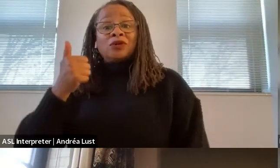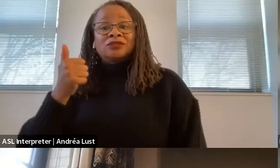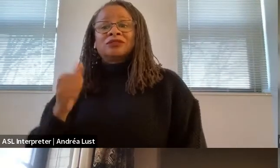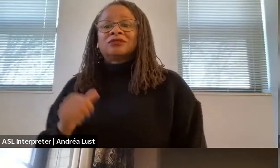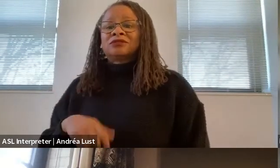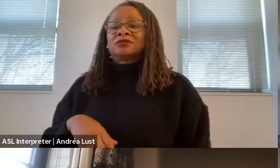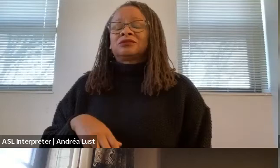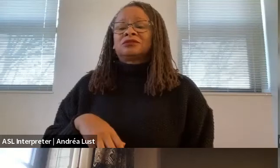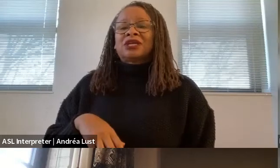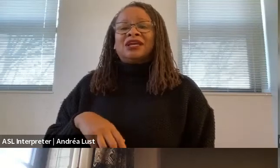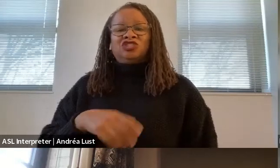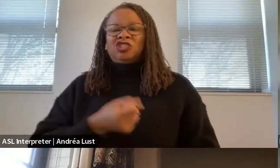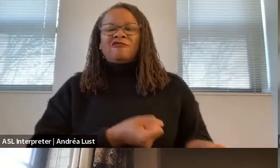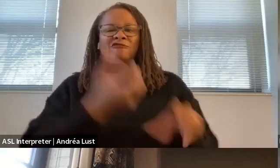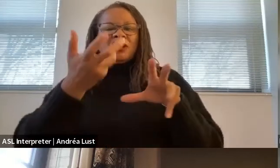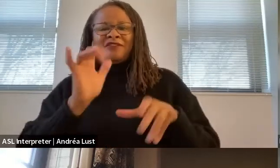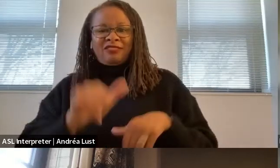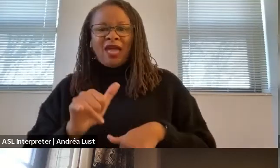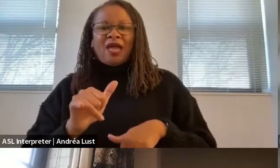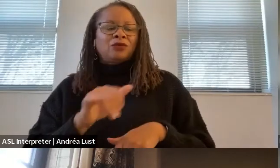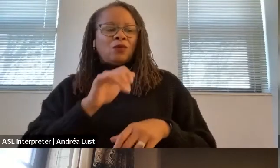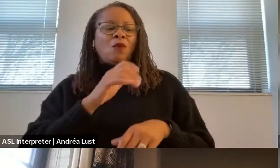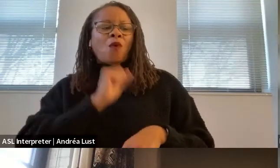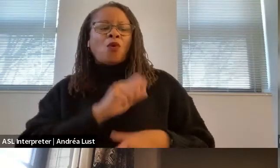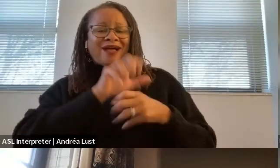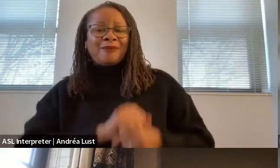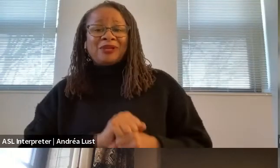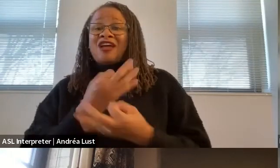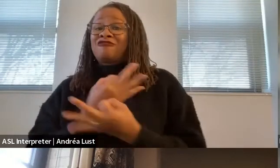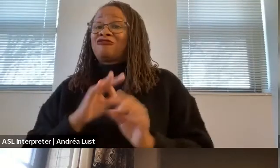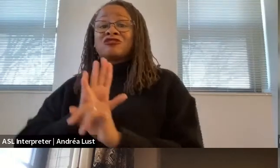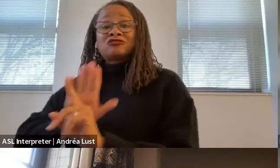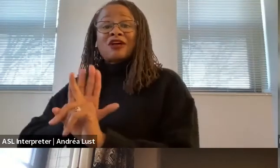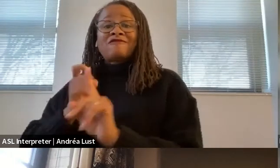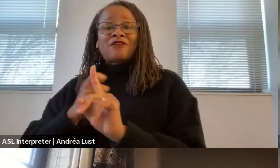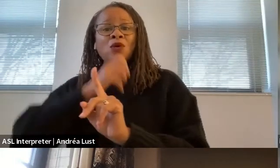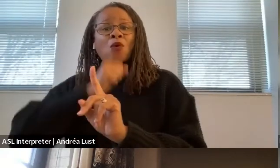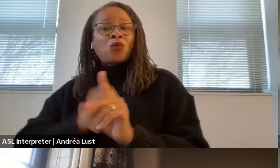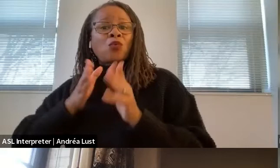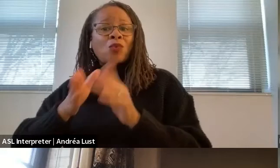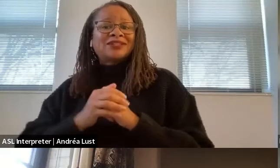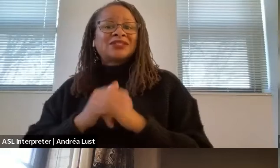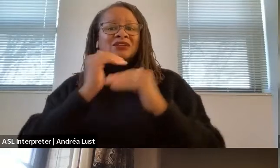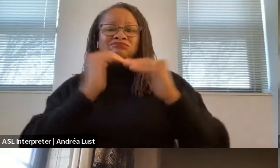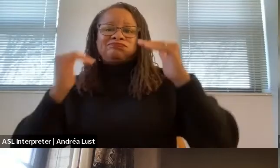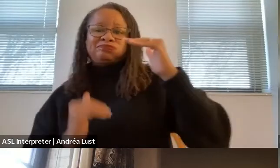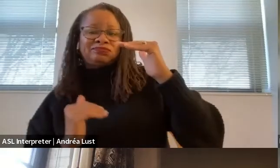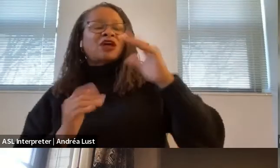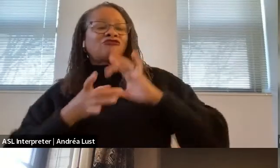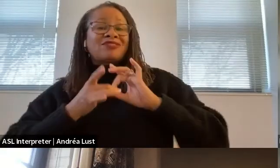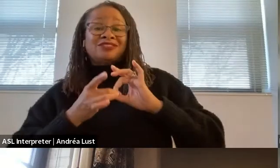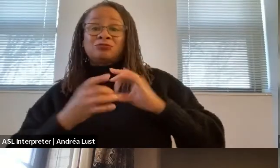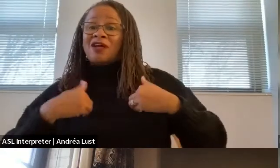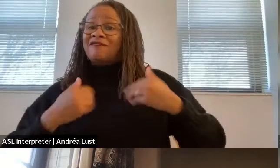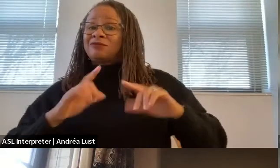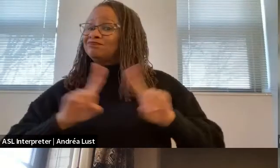that social signifier. You know, she just really freed herself from this subordination relationship. And